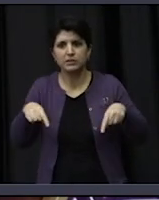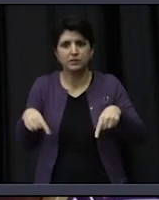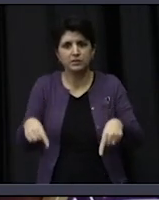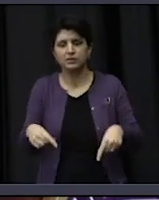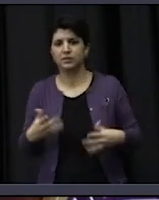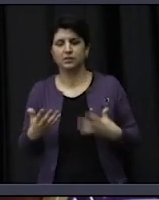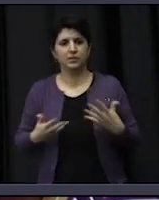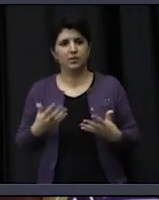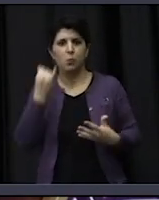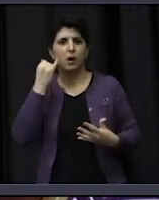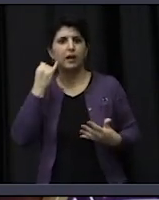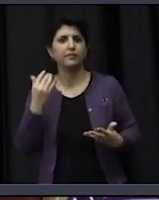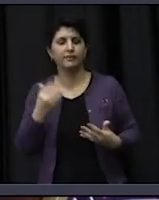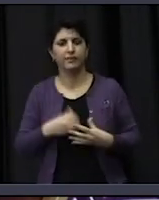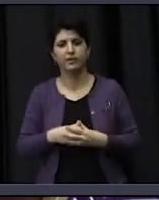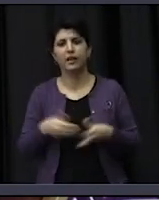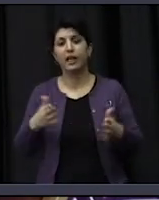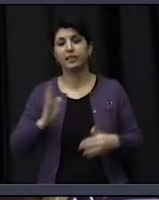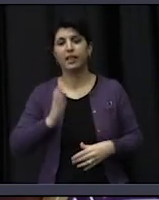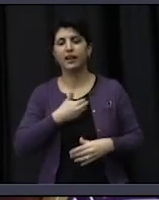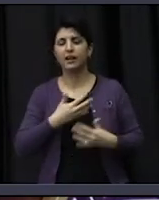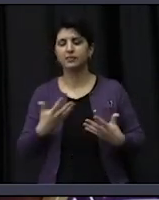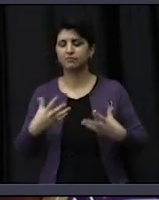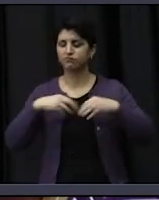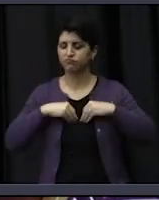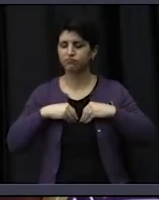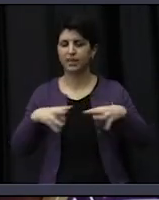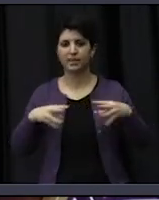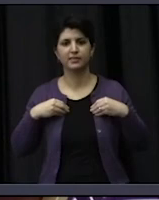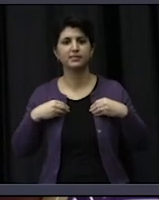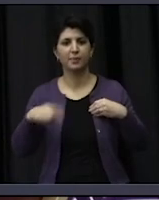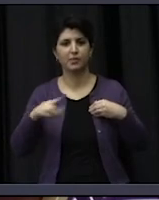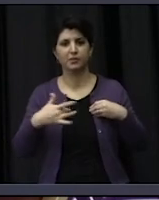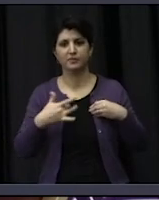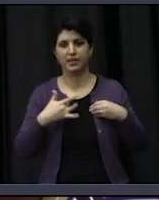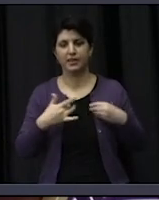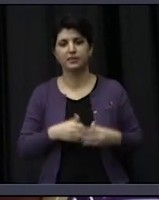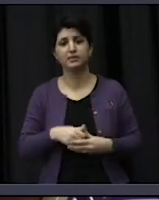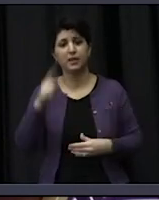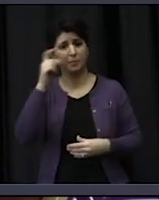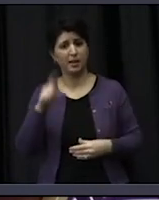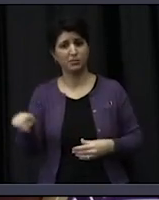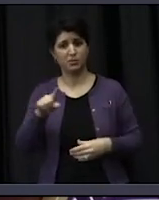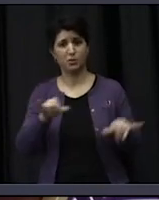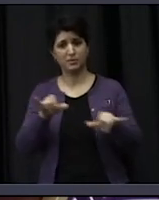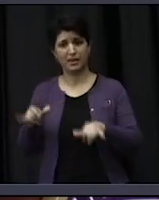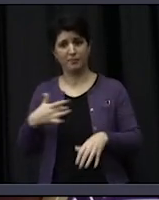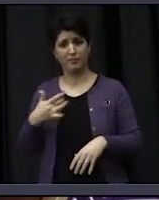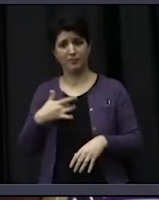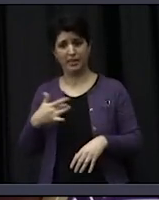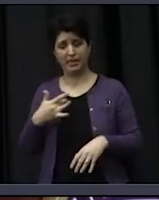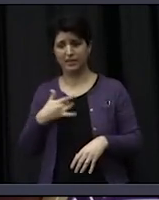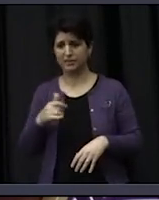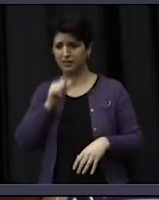ifs. Let us embrace those feelings, because those same feelings of uncertainty came upon us that first day of